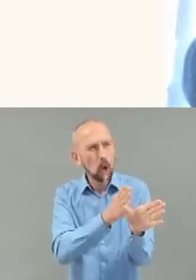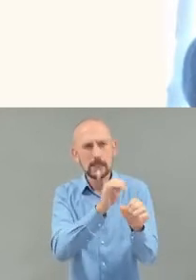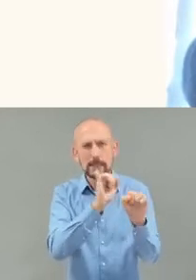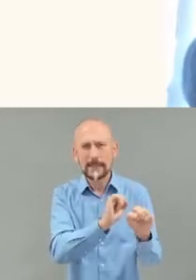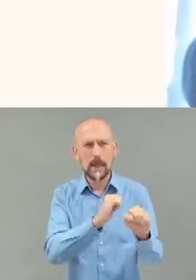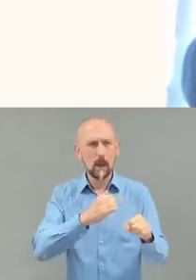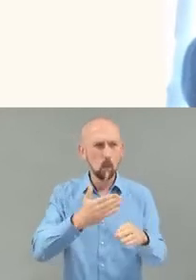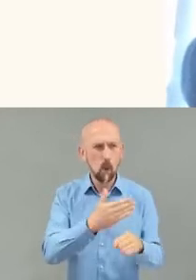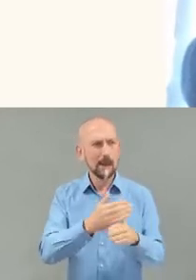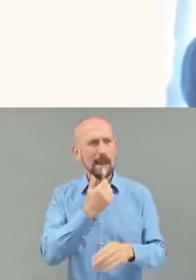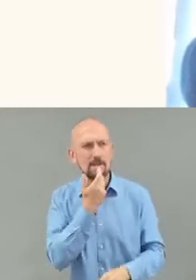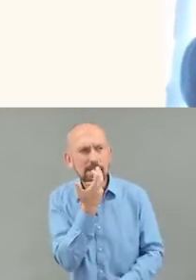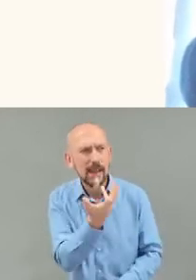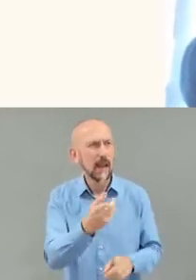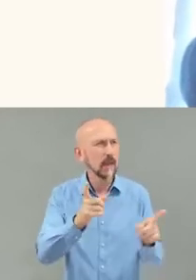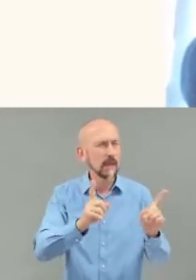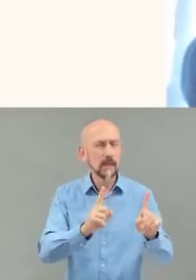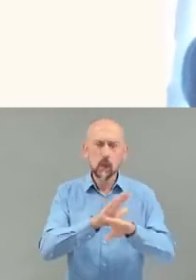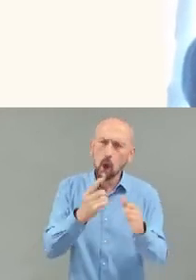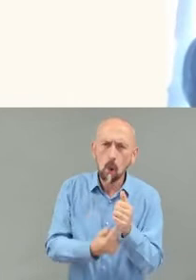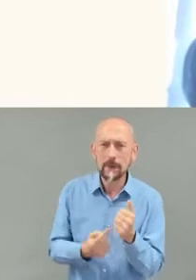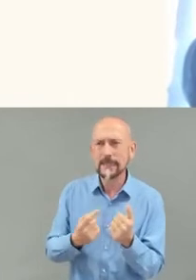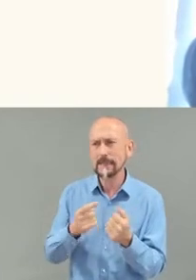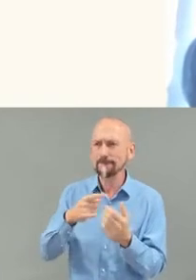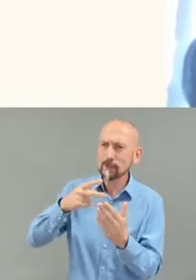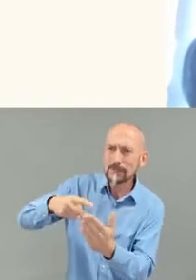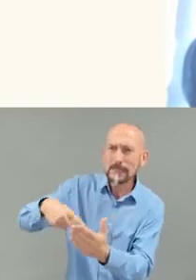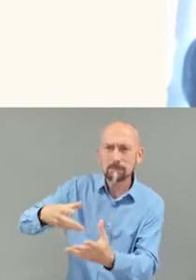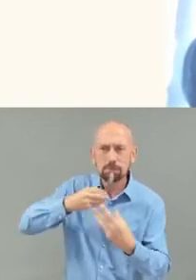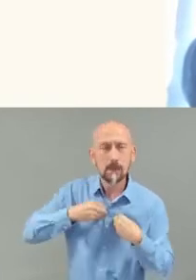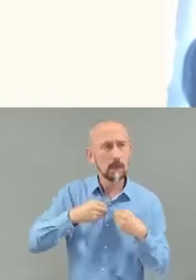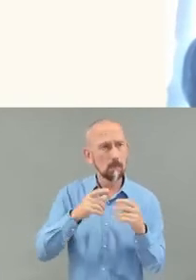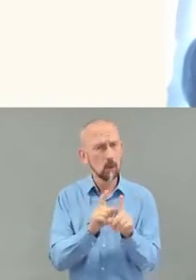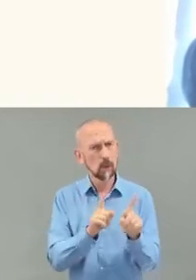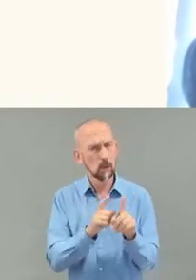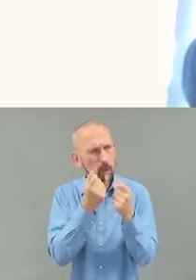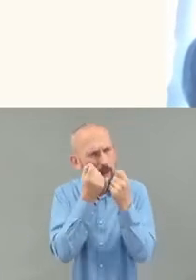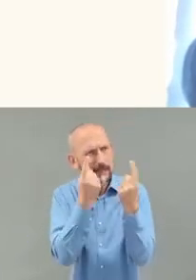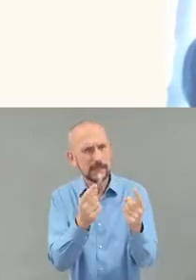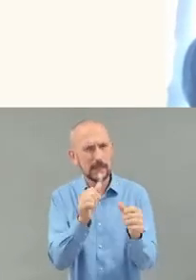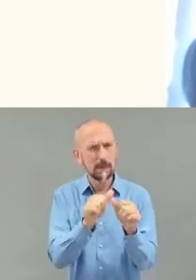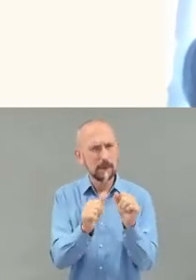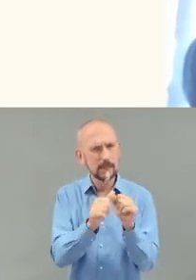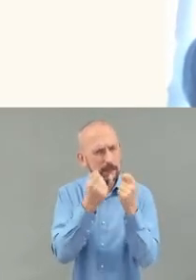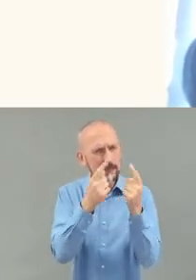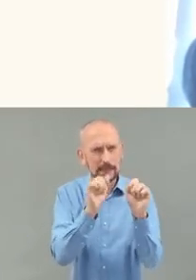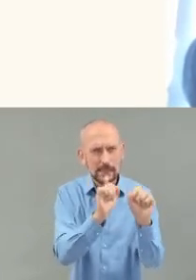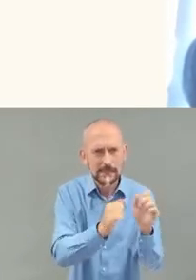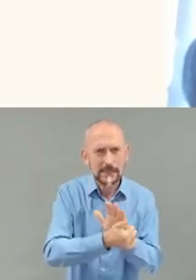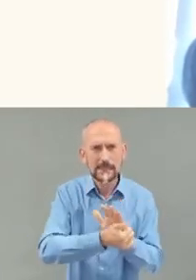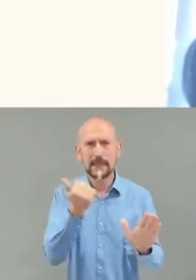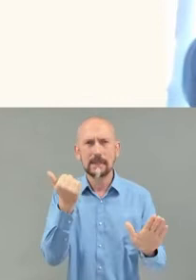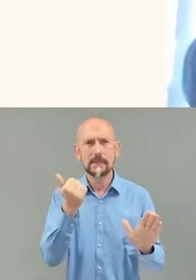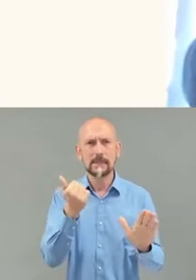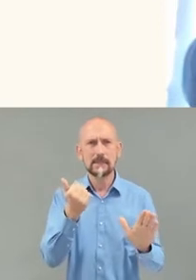online. I kind of hope to be able to develop a bit of a better understanding of my skills and also my weaknesses,